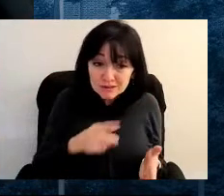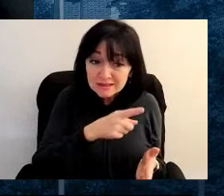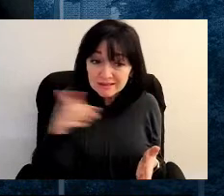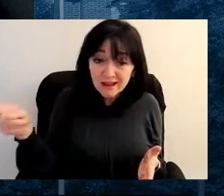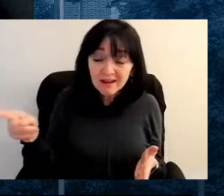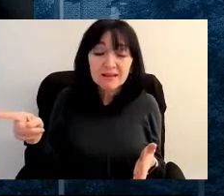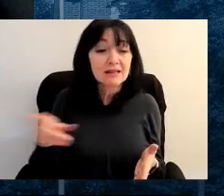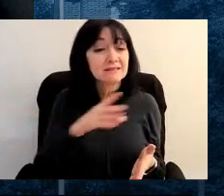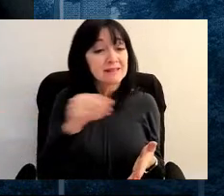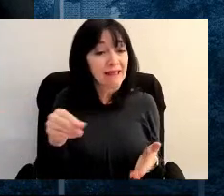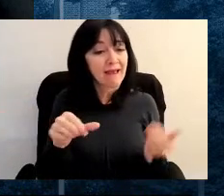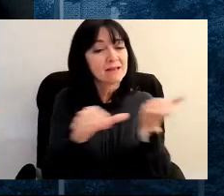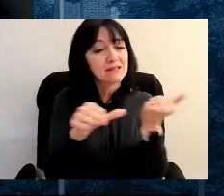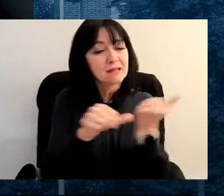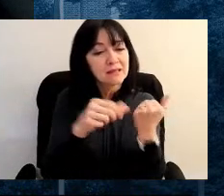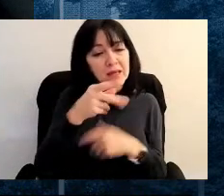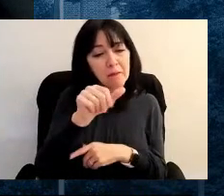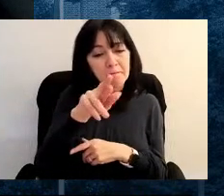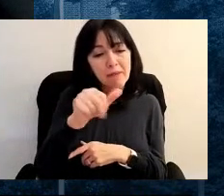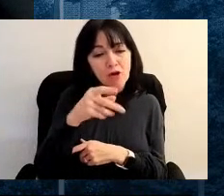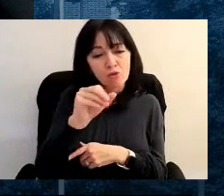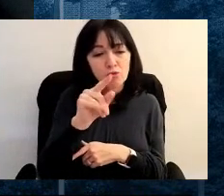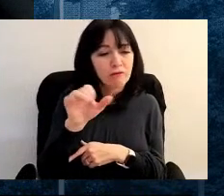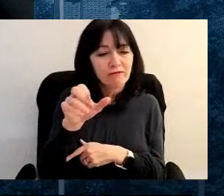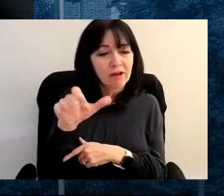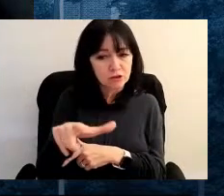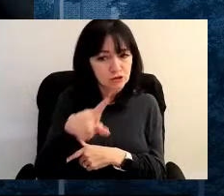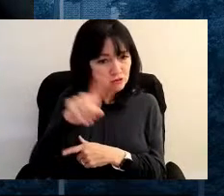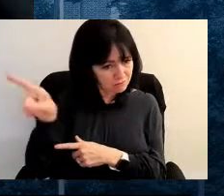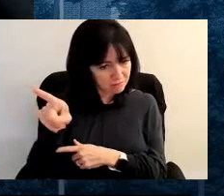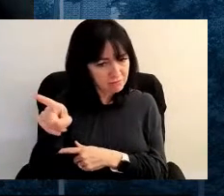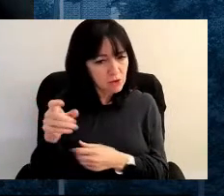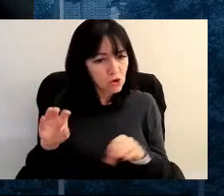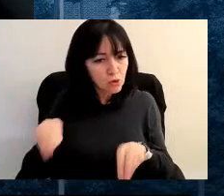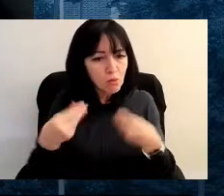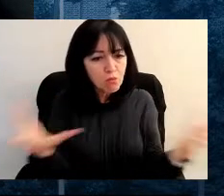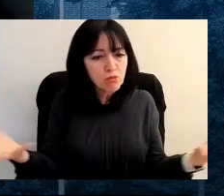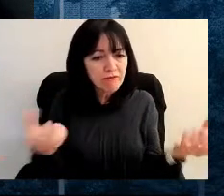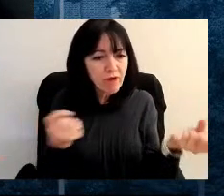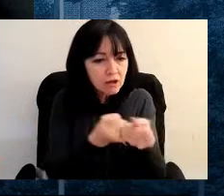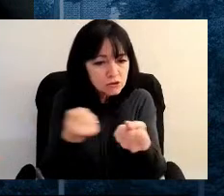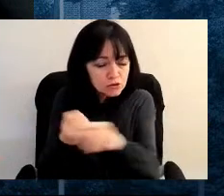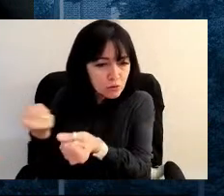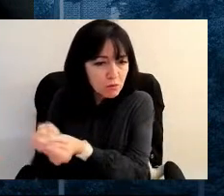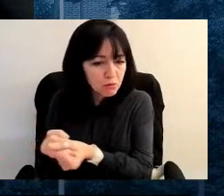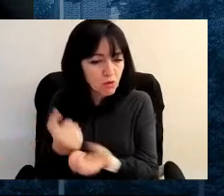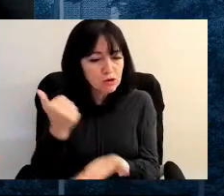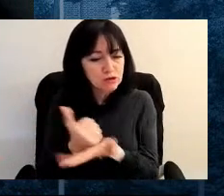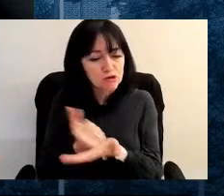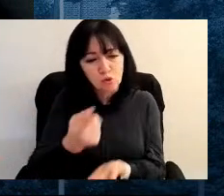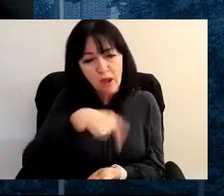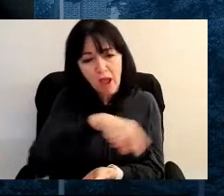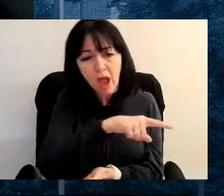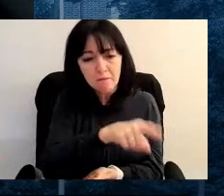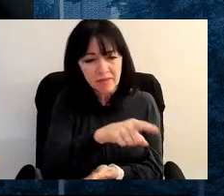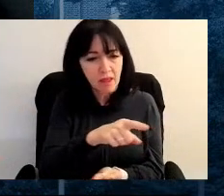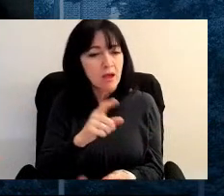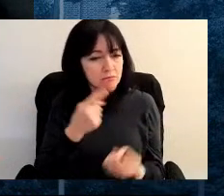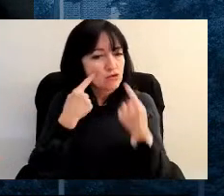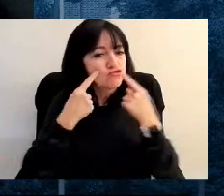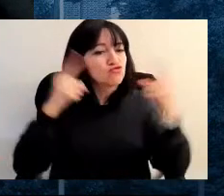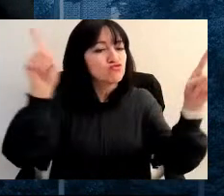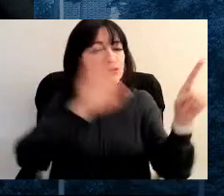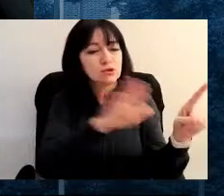for the paraprofessionals who provide service and supports for our students to help them reach their goals and aspirations in and out of the